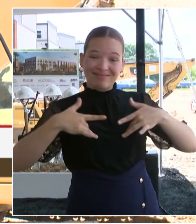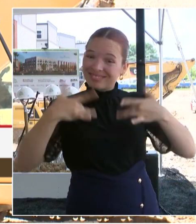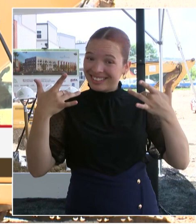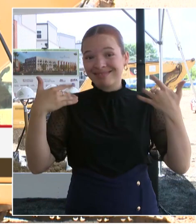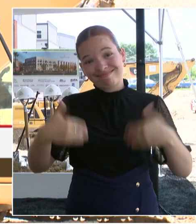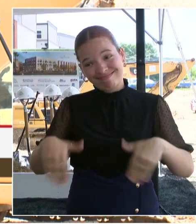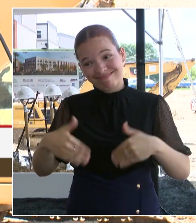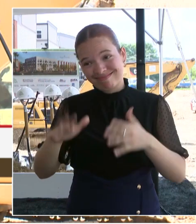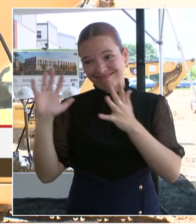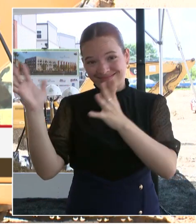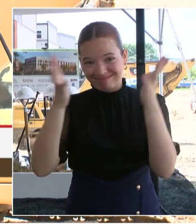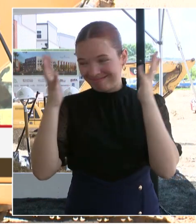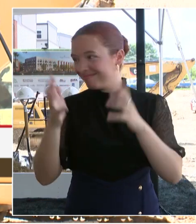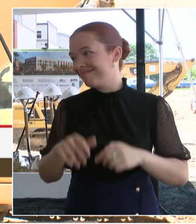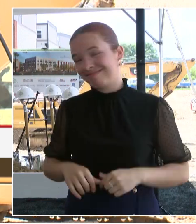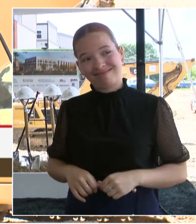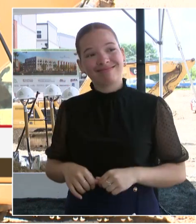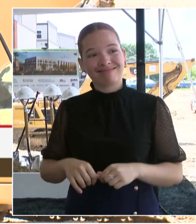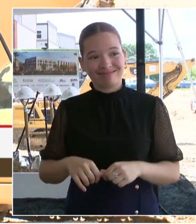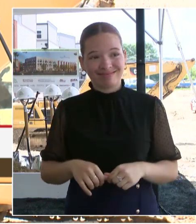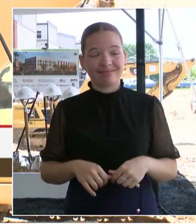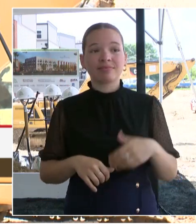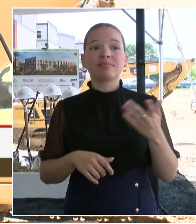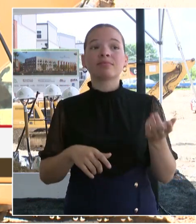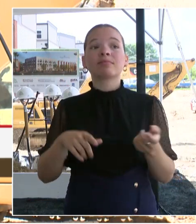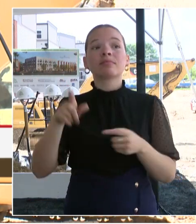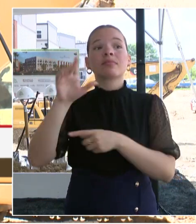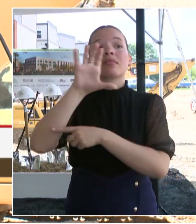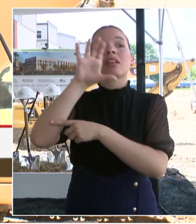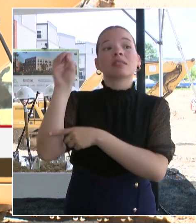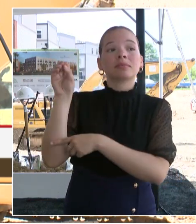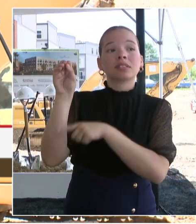team, led by Mike Chiappa, our Senior Vice President of Real Estate,